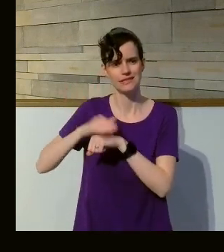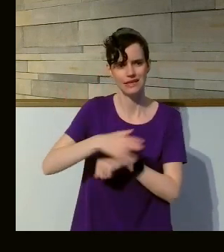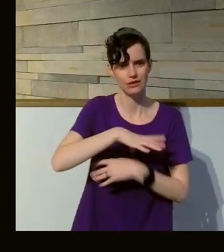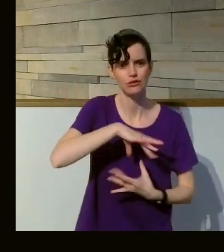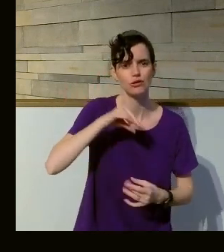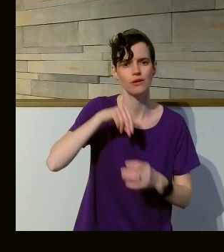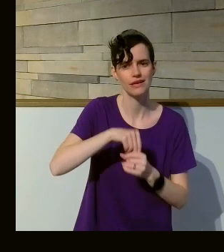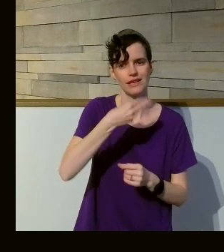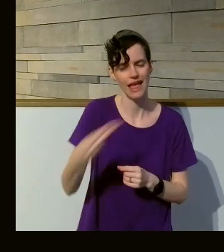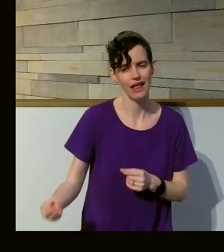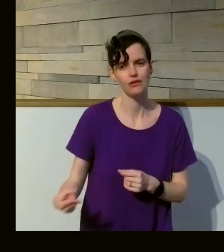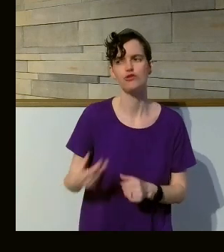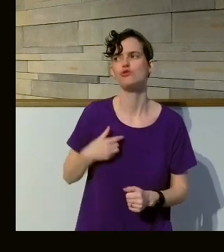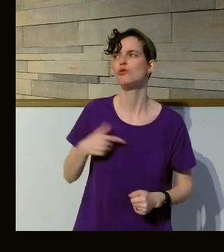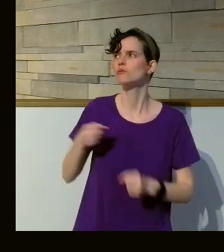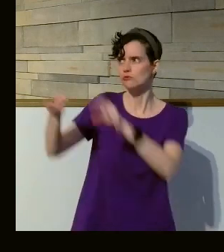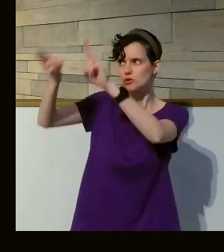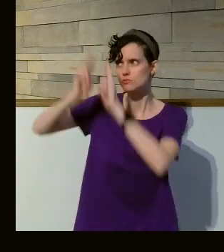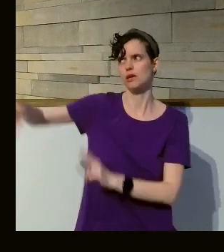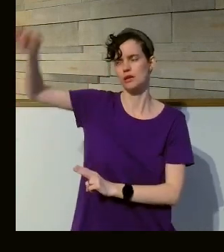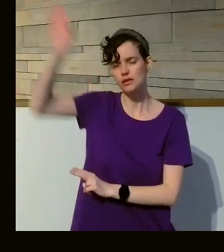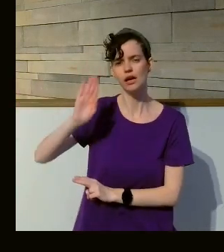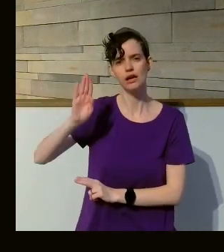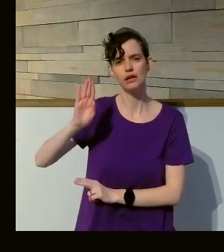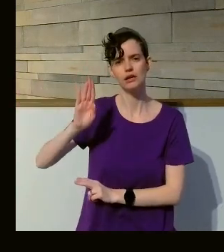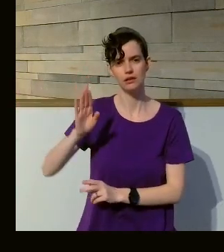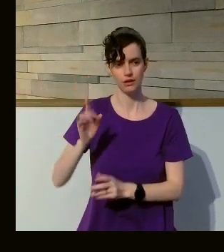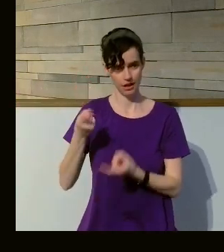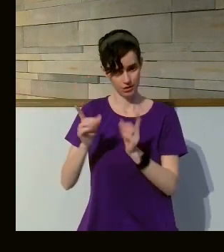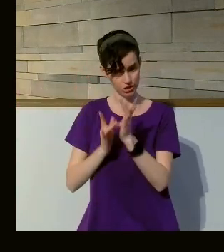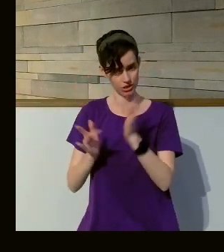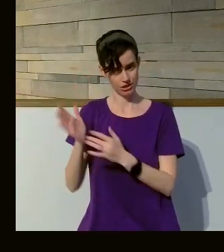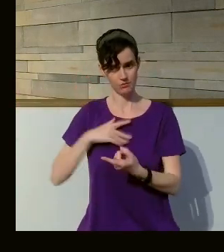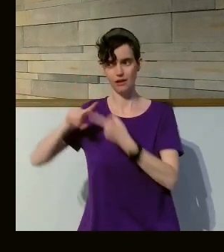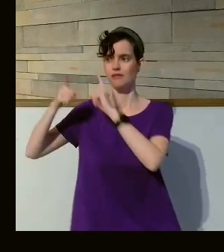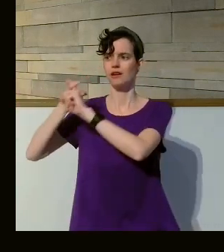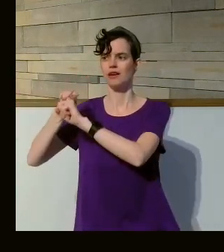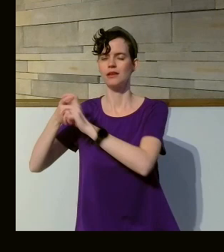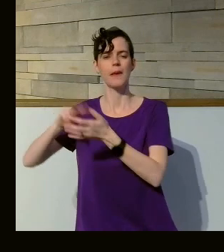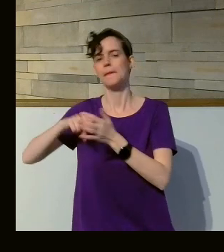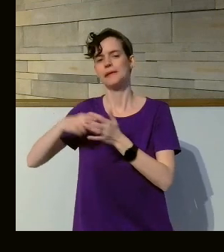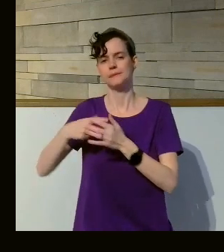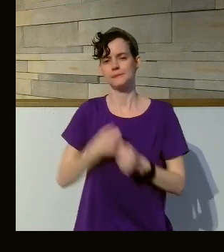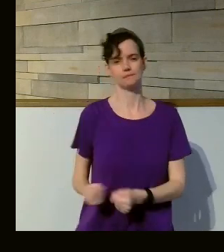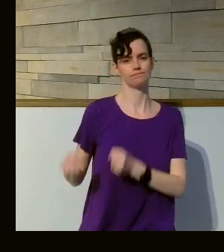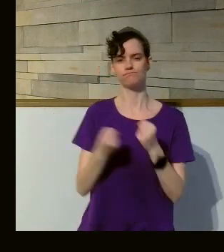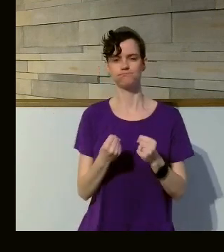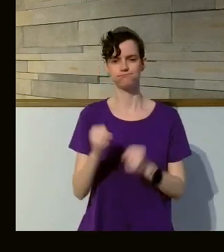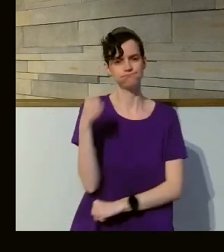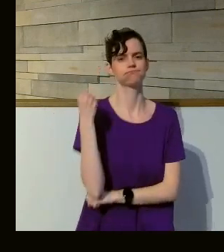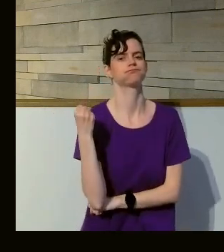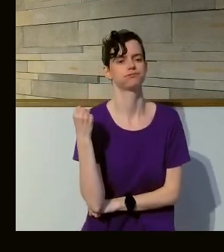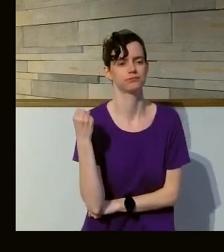Fear God. That's who you fear. And when Jesus is my friend, I'm now invulnerable because I